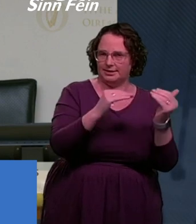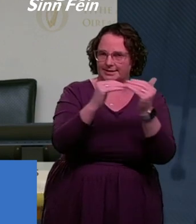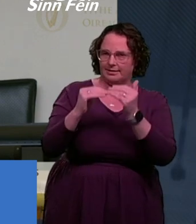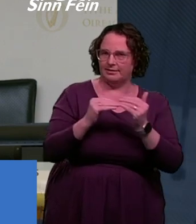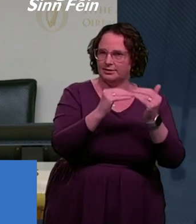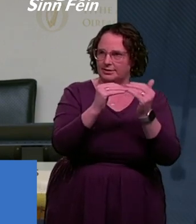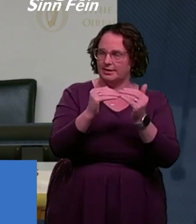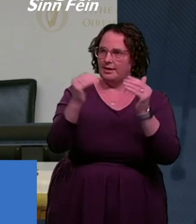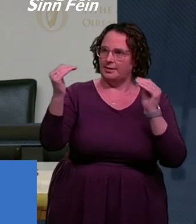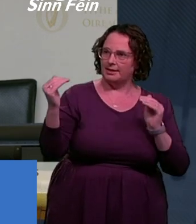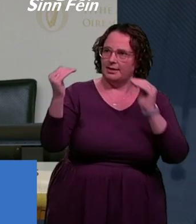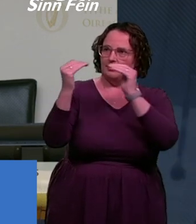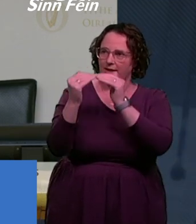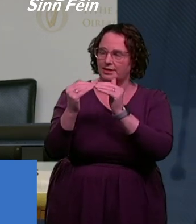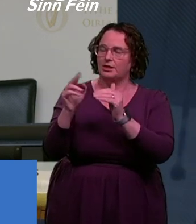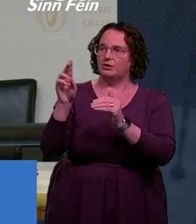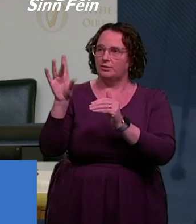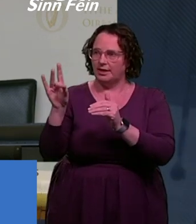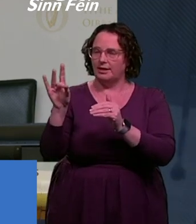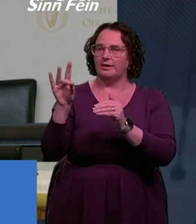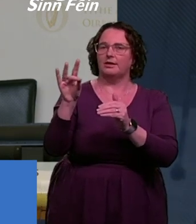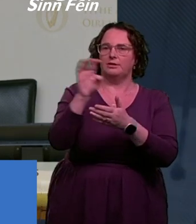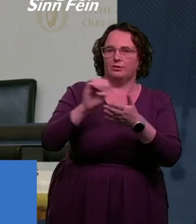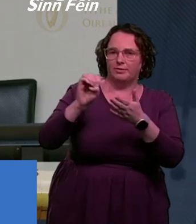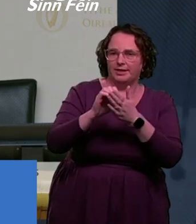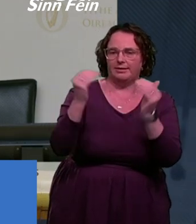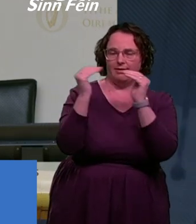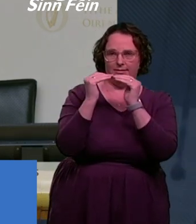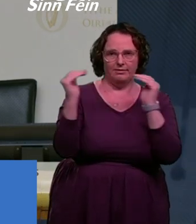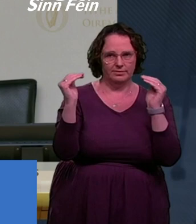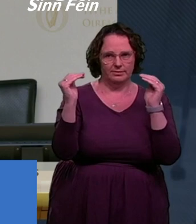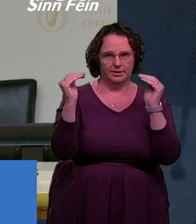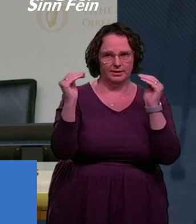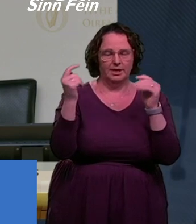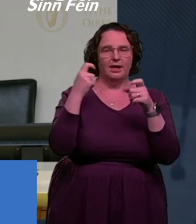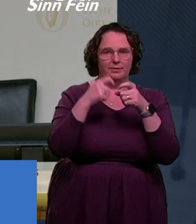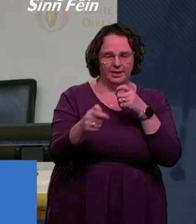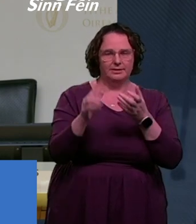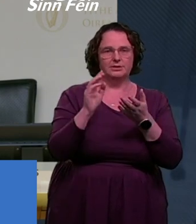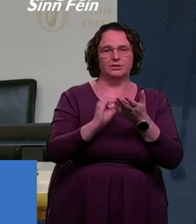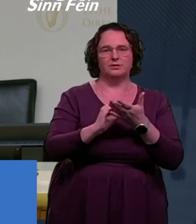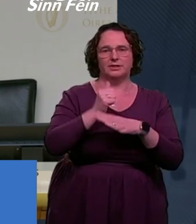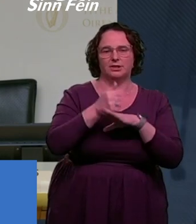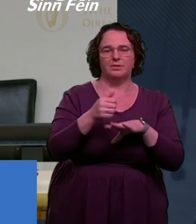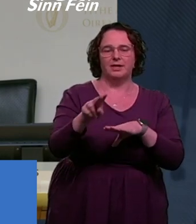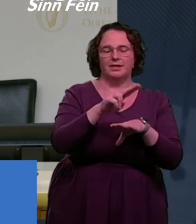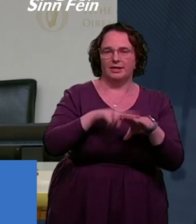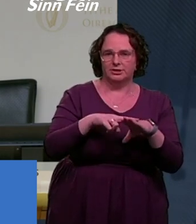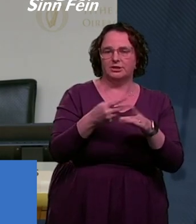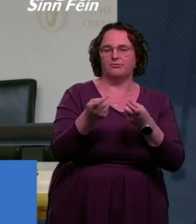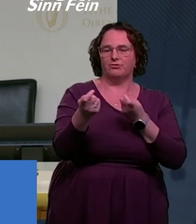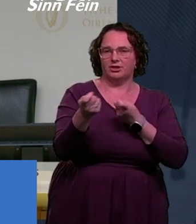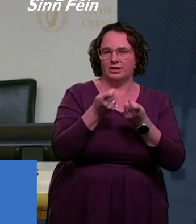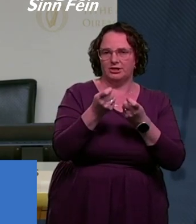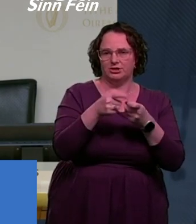at a European UK level, and then national regulation for the profession at a